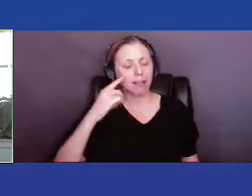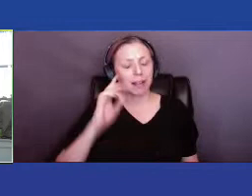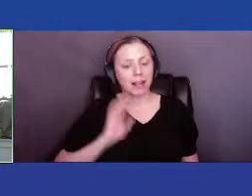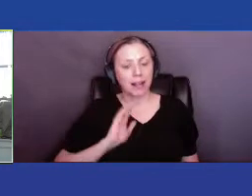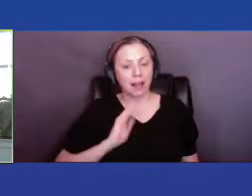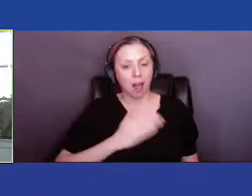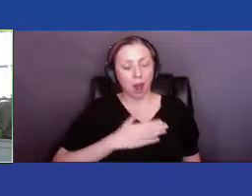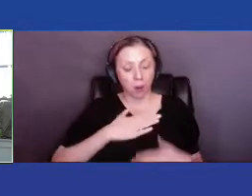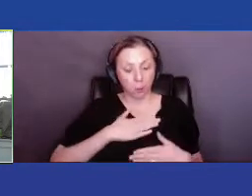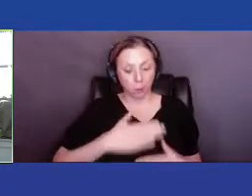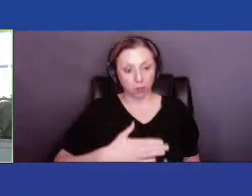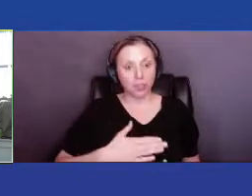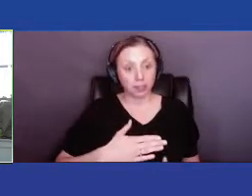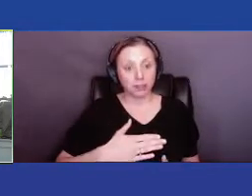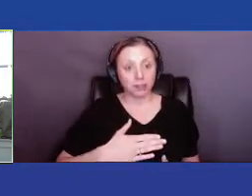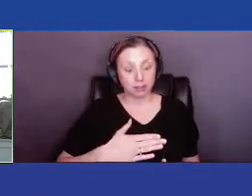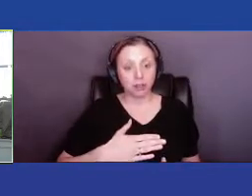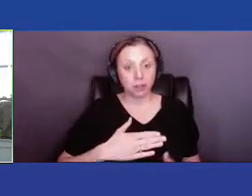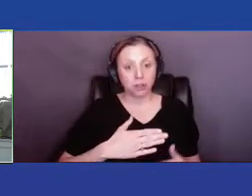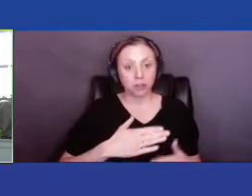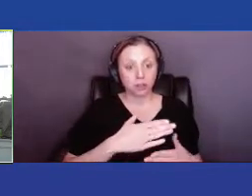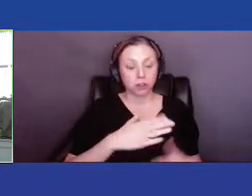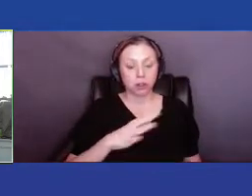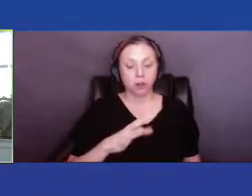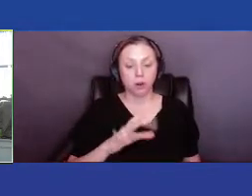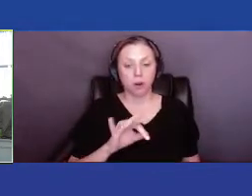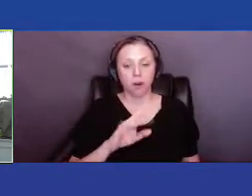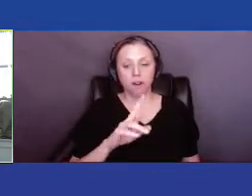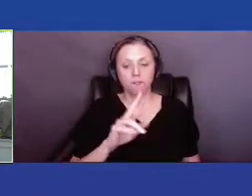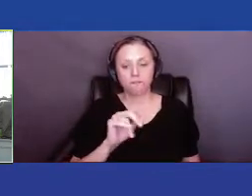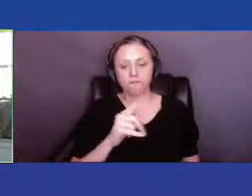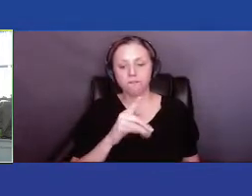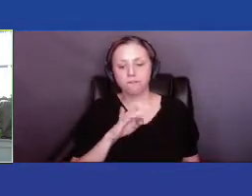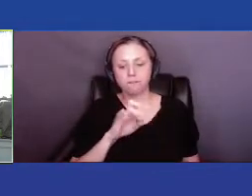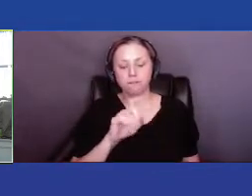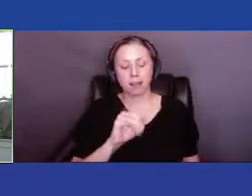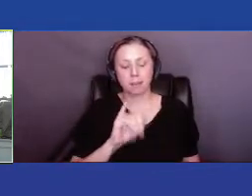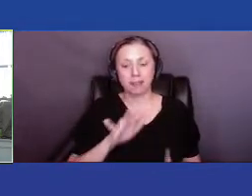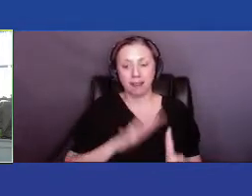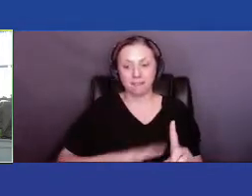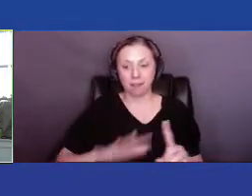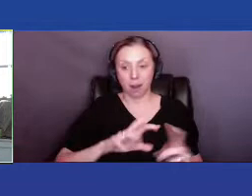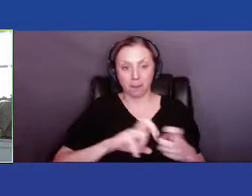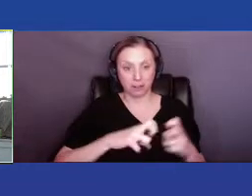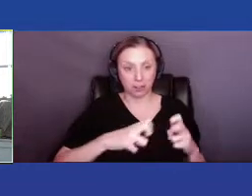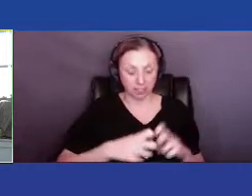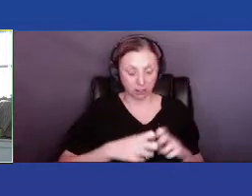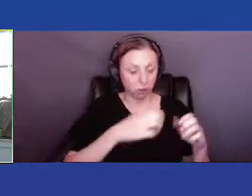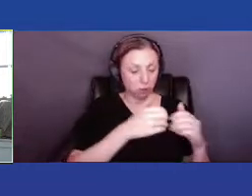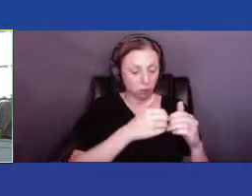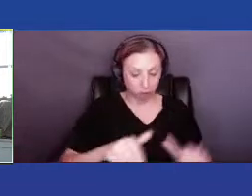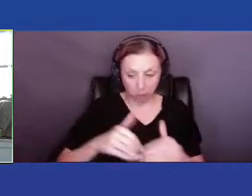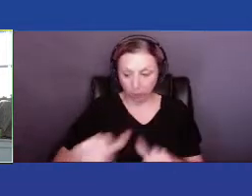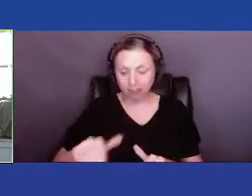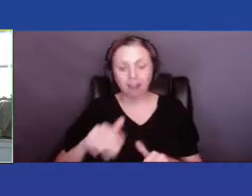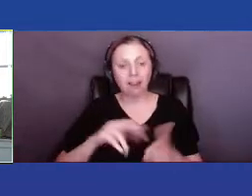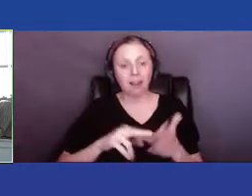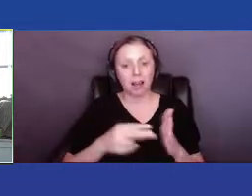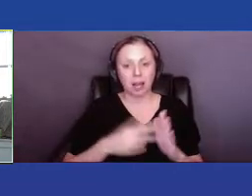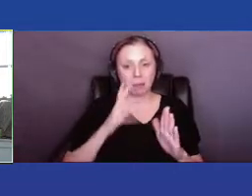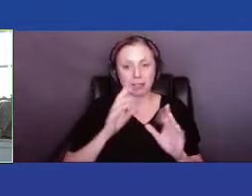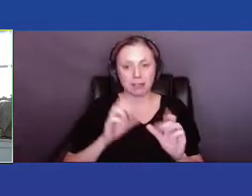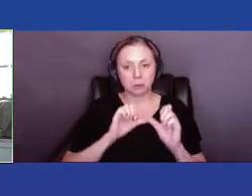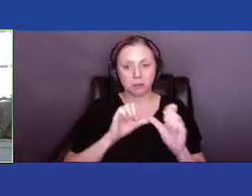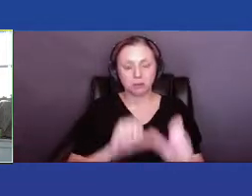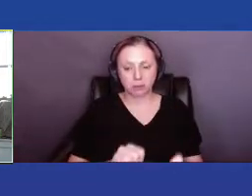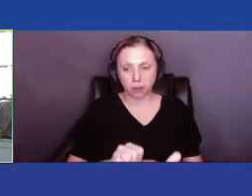willingness to fragment these environmental harms and these environmental issues is only contributing to further injustice